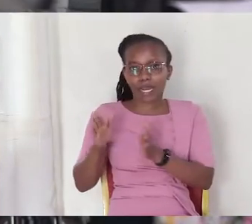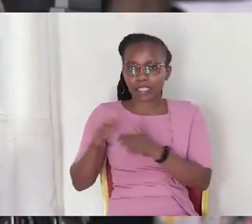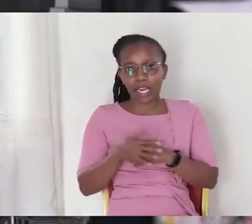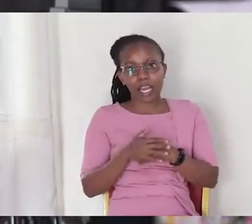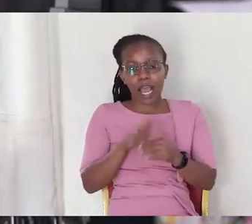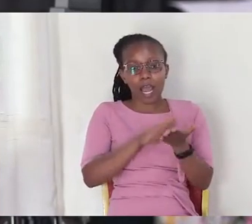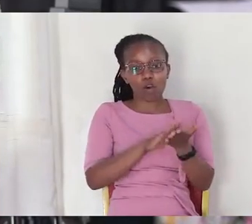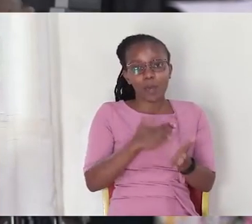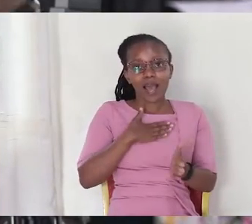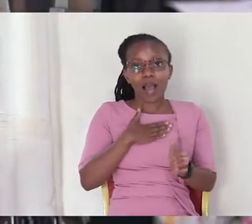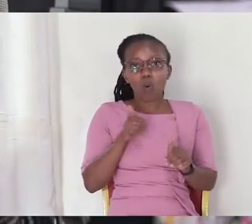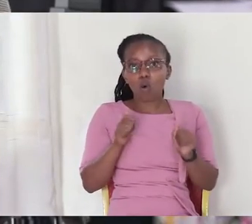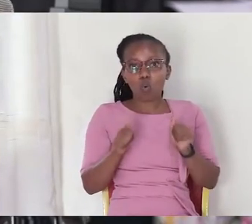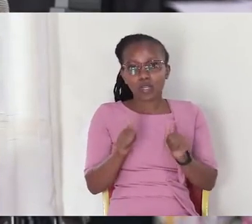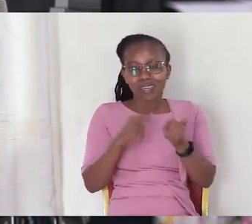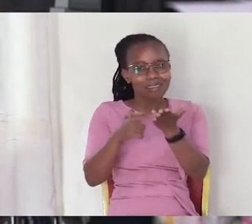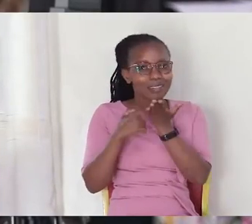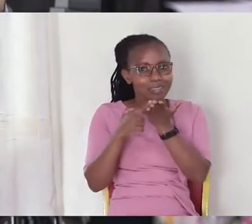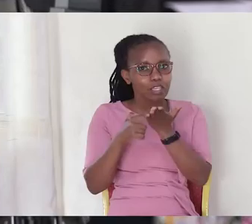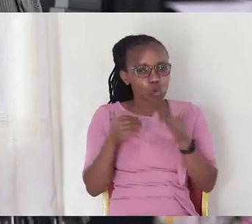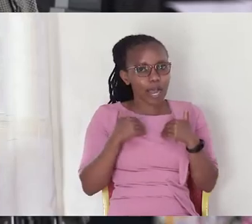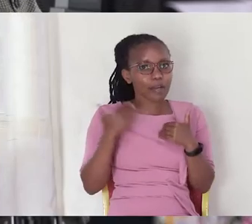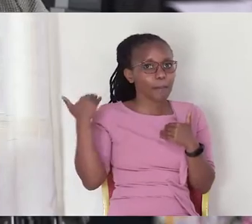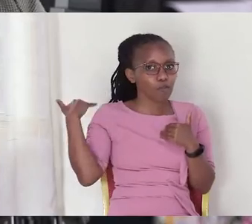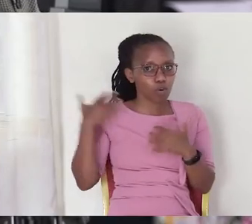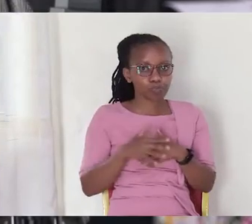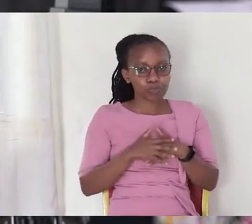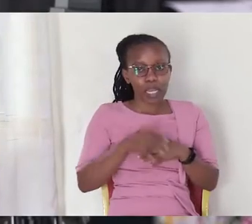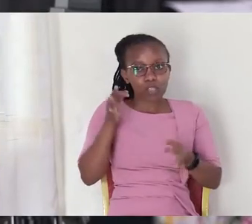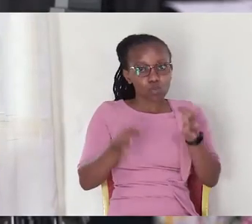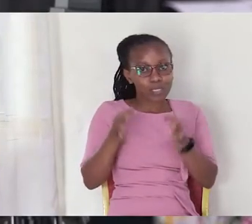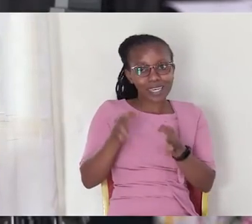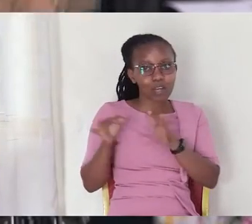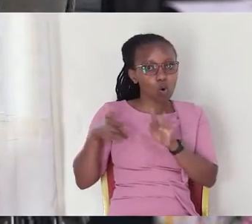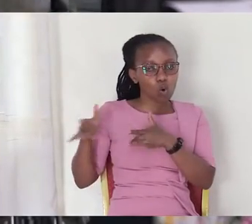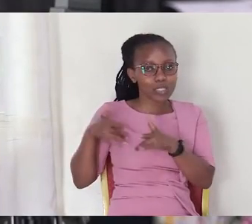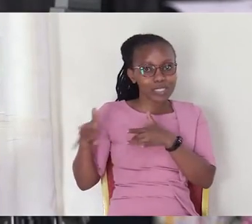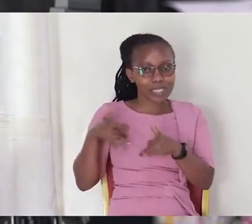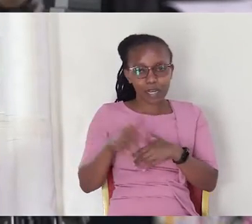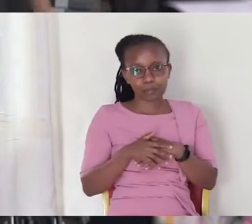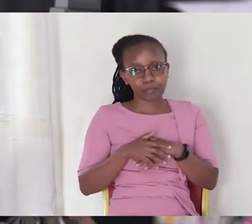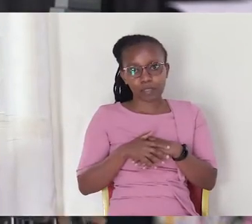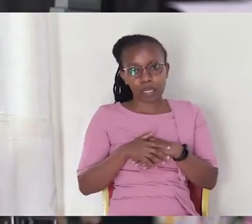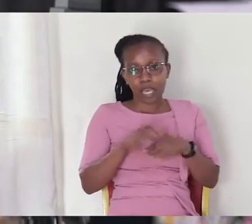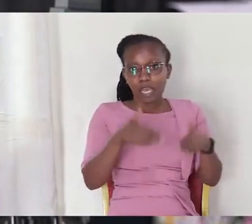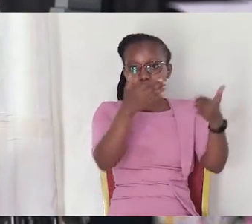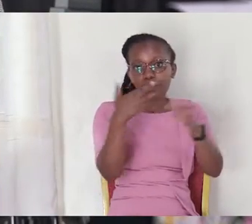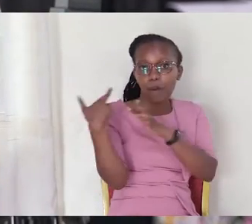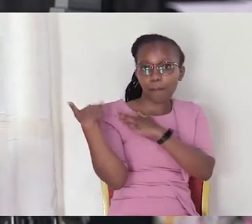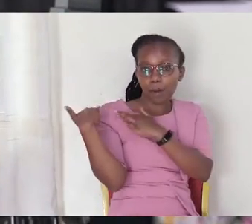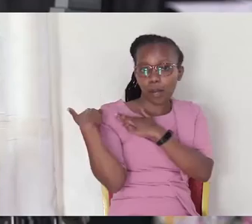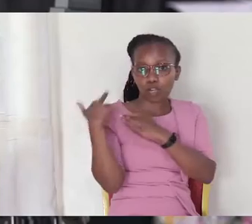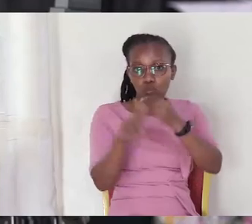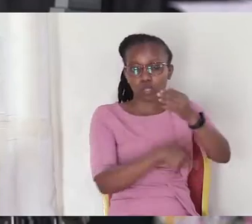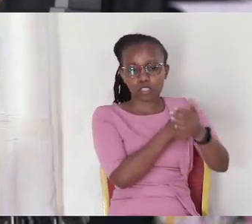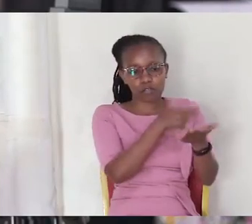our suggestion is also, because there has also been this discussion, that judiciary considers giving this kind of mandate to the Chief Registrar